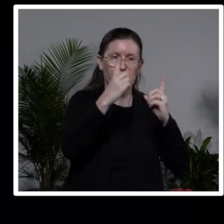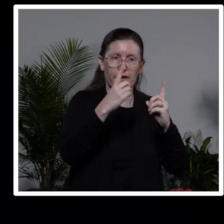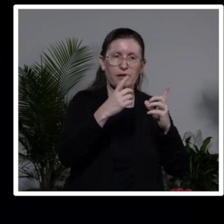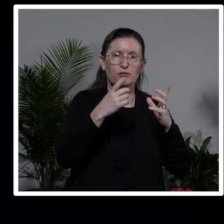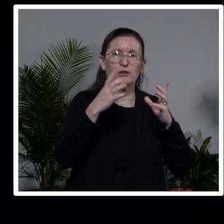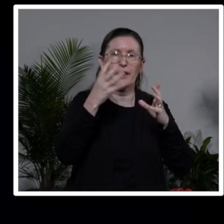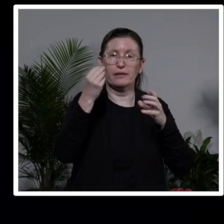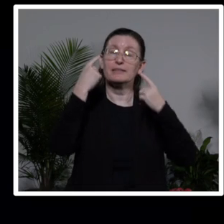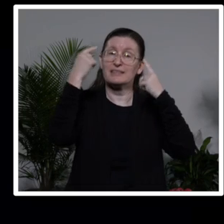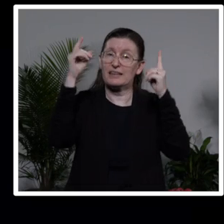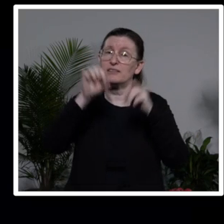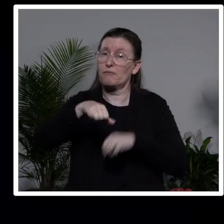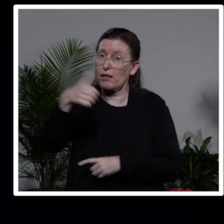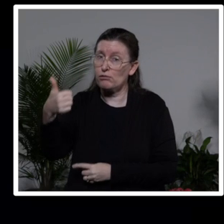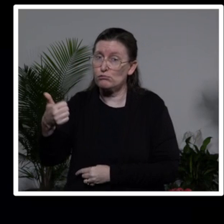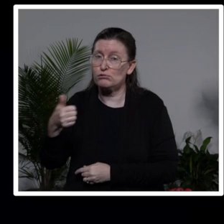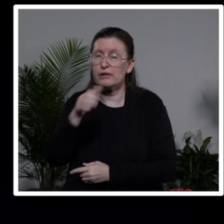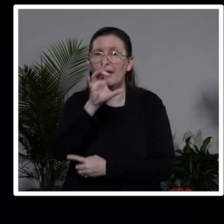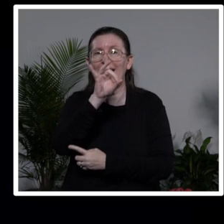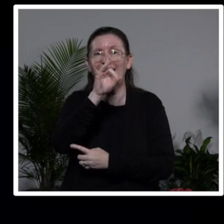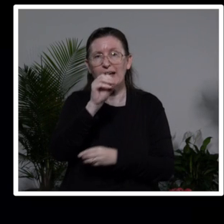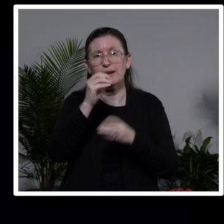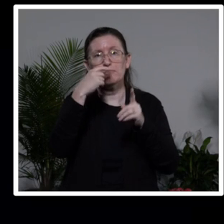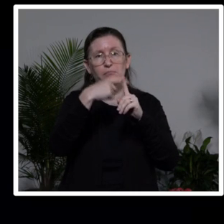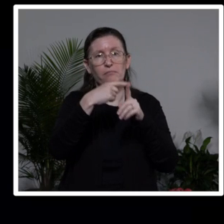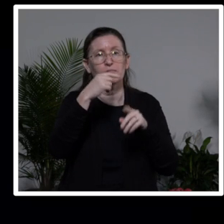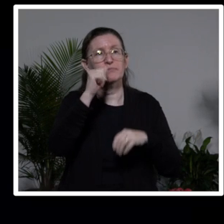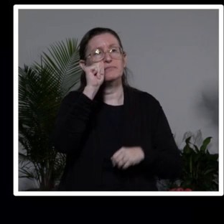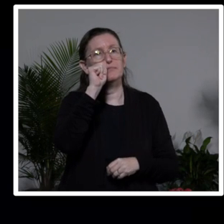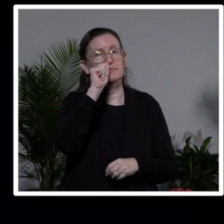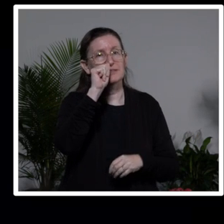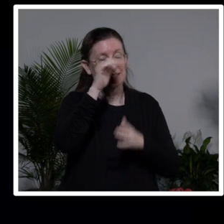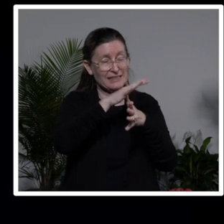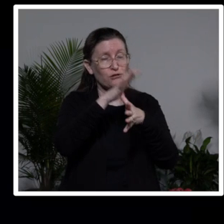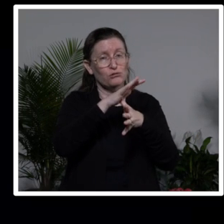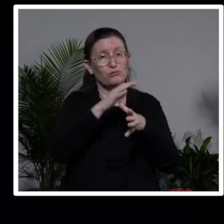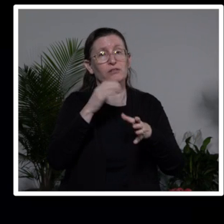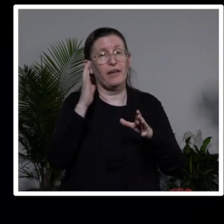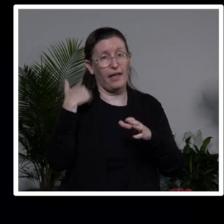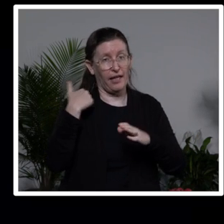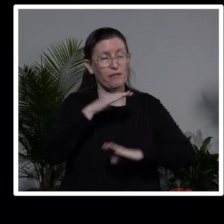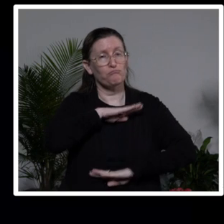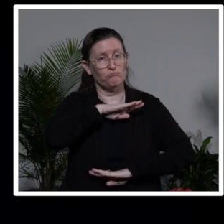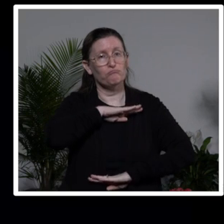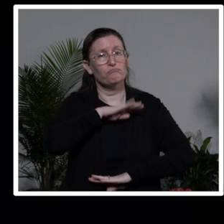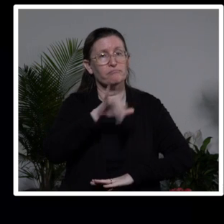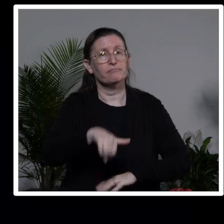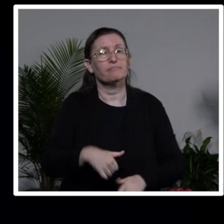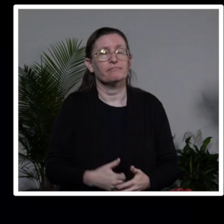educational successes of others. 80-plus seniors have fulfilled these particular requirements.